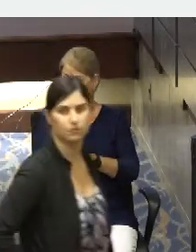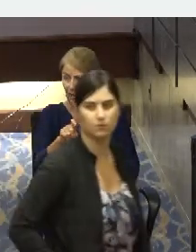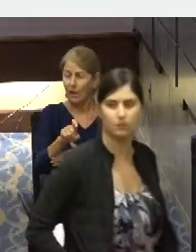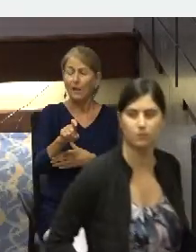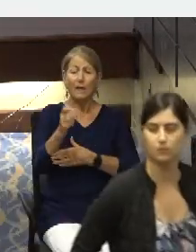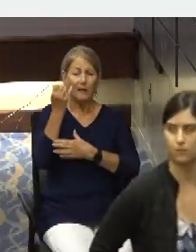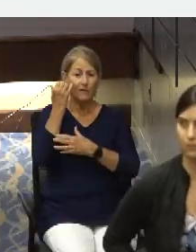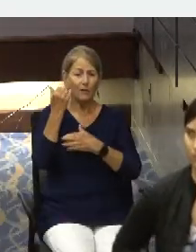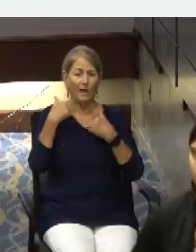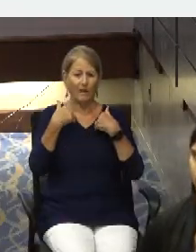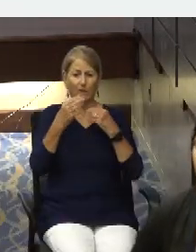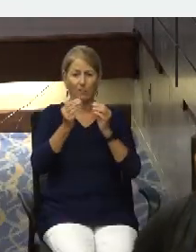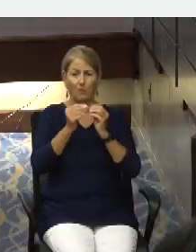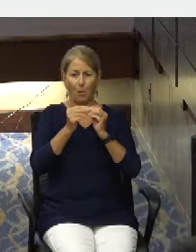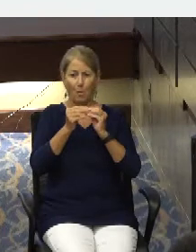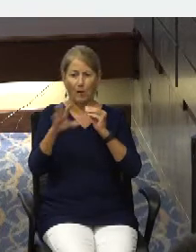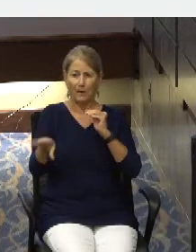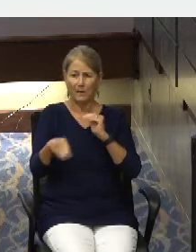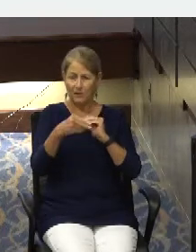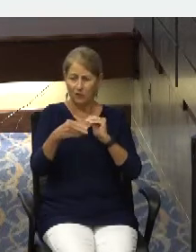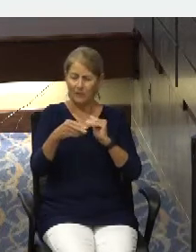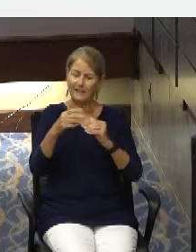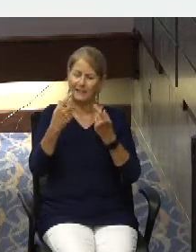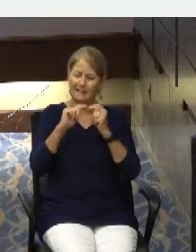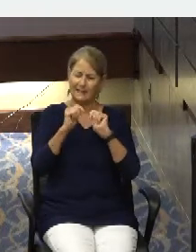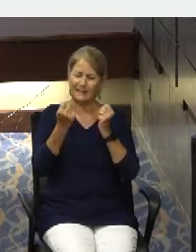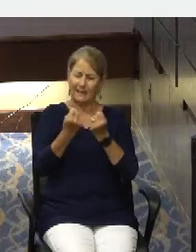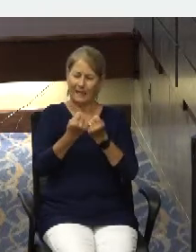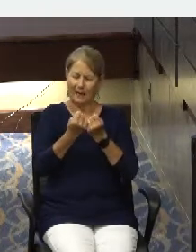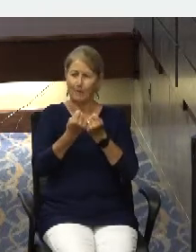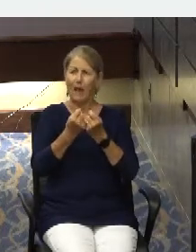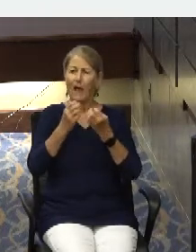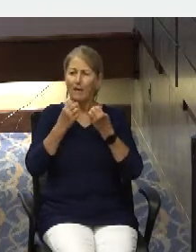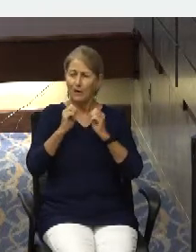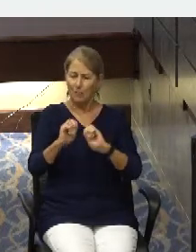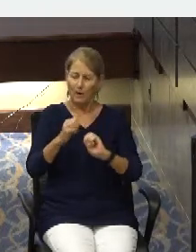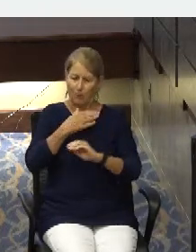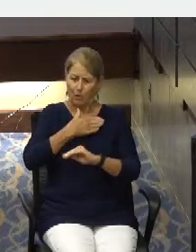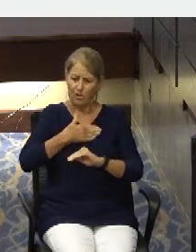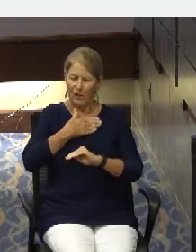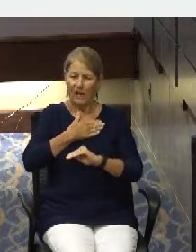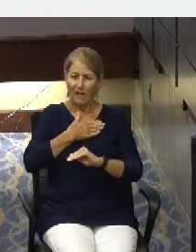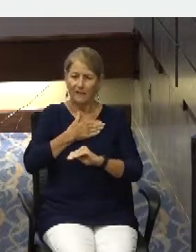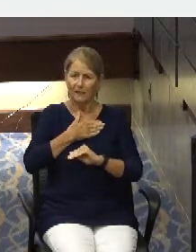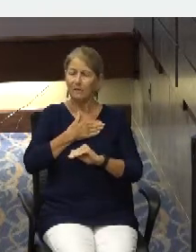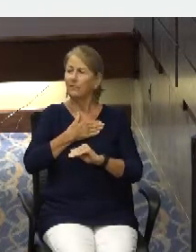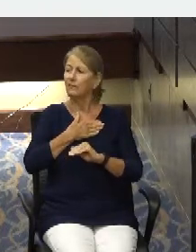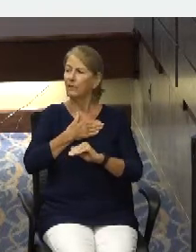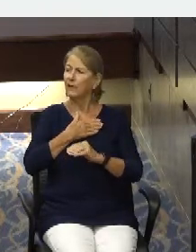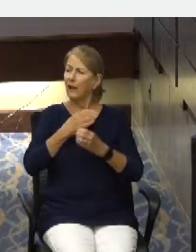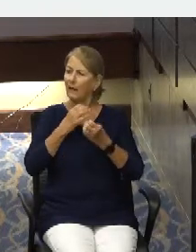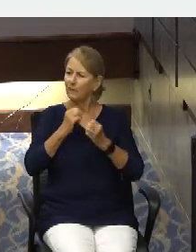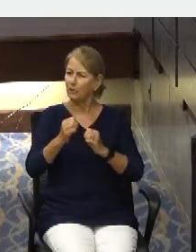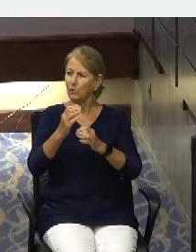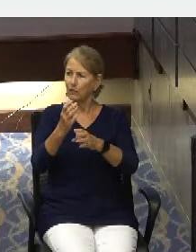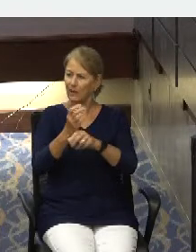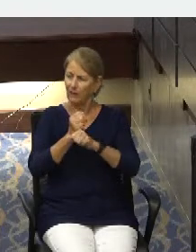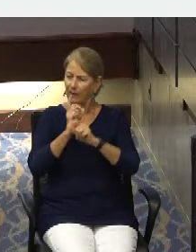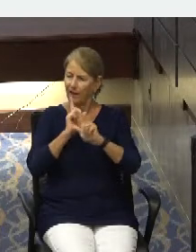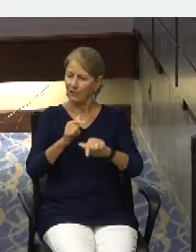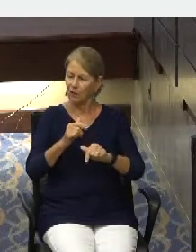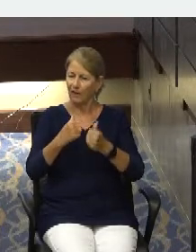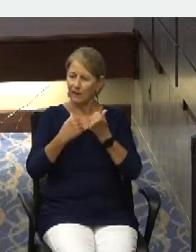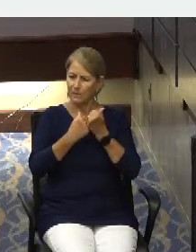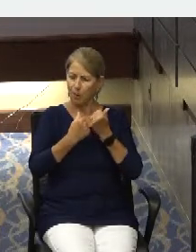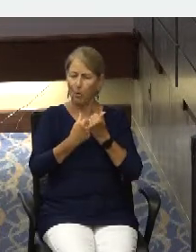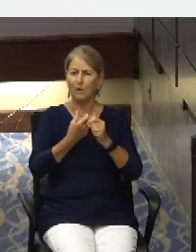additional. Again, this is a team effort. We appreciate the input of our partners to help us get some of the answers today, as well as the ongoing support from Waco Transit